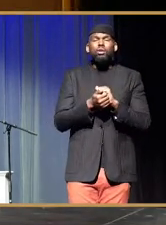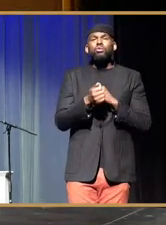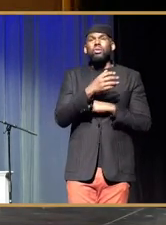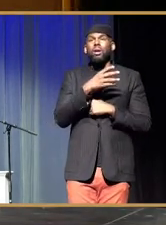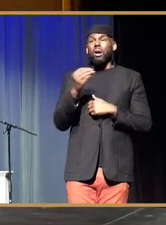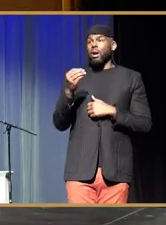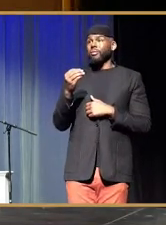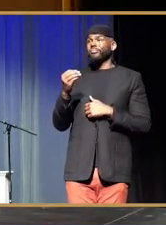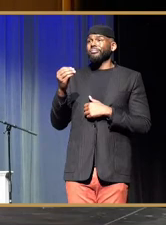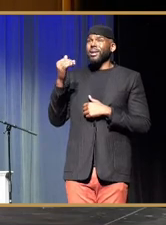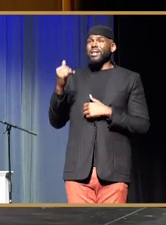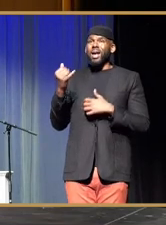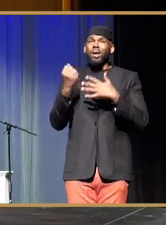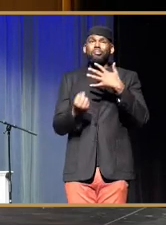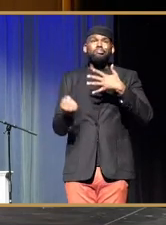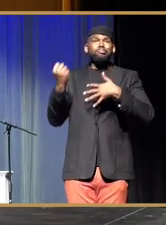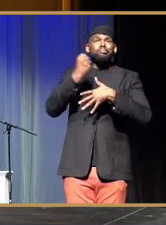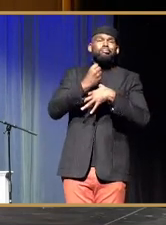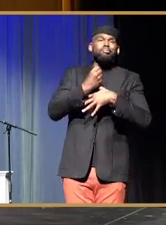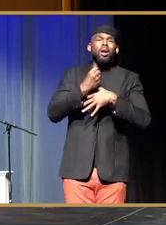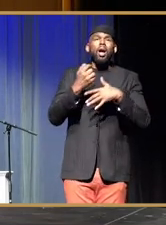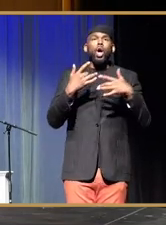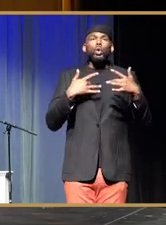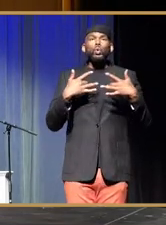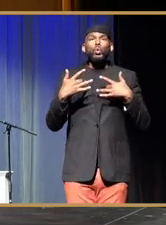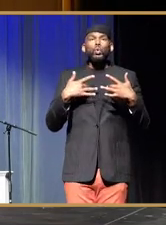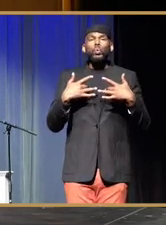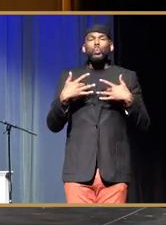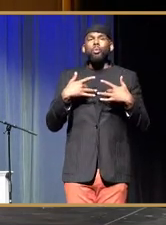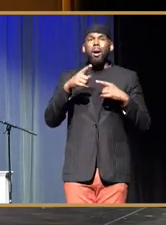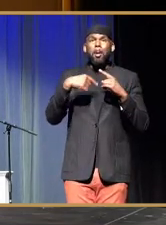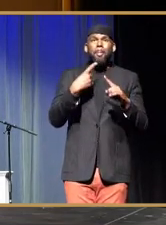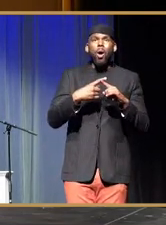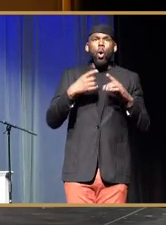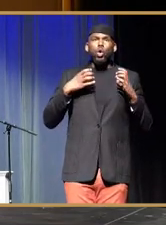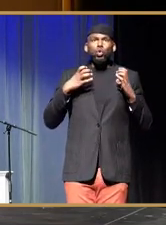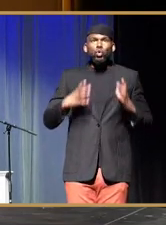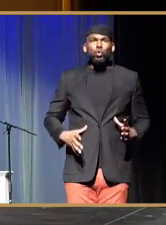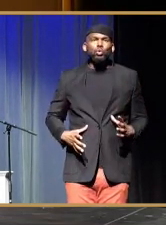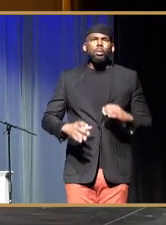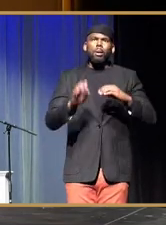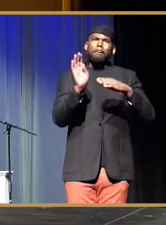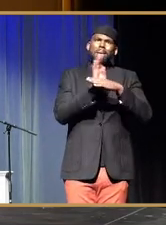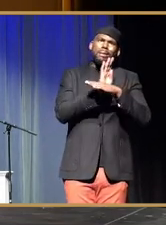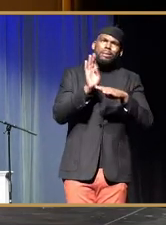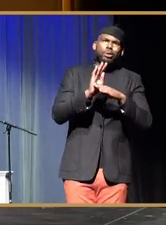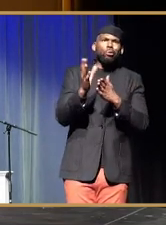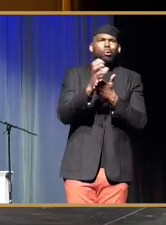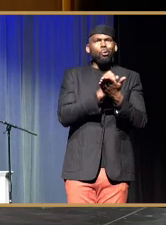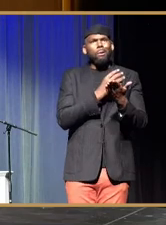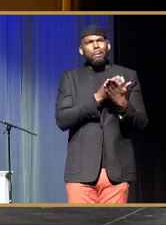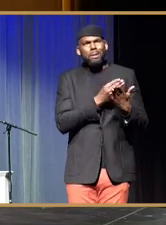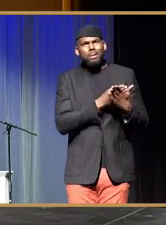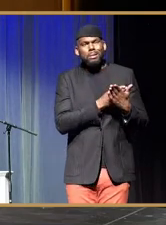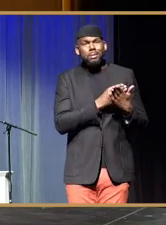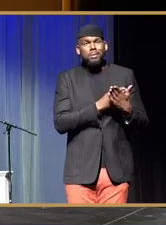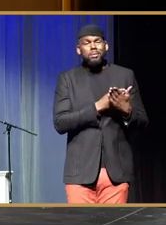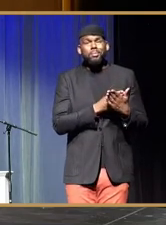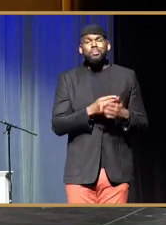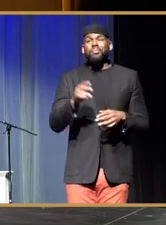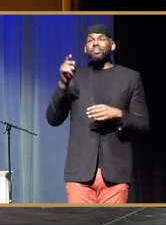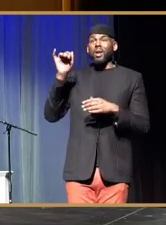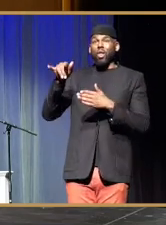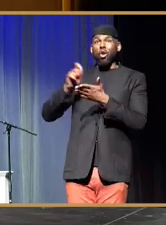pathetic tradition of consumerism, consumption, and commercialism. The question posed by